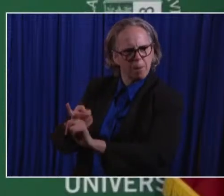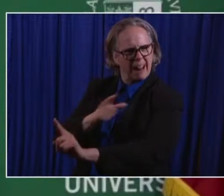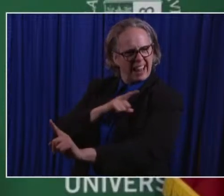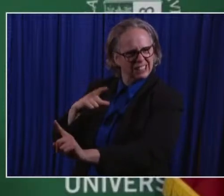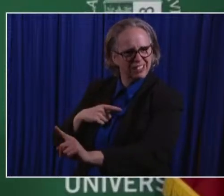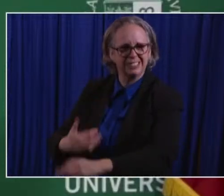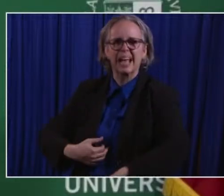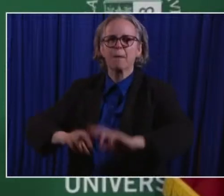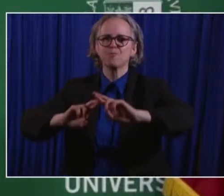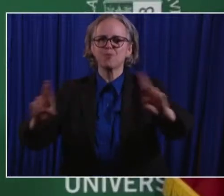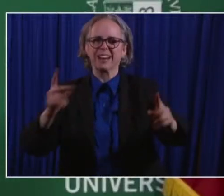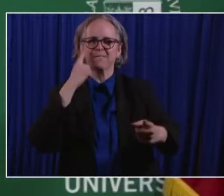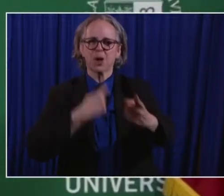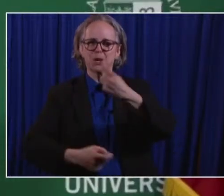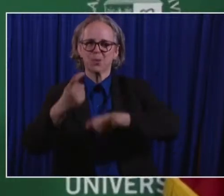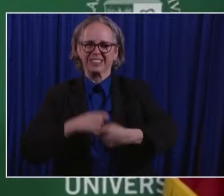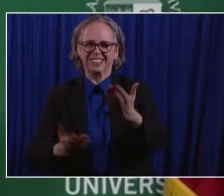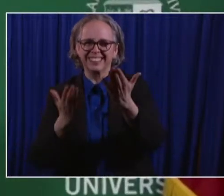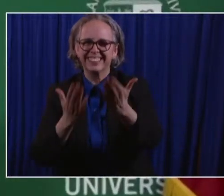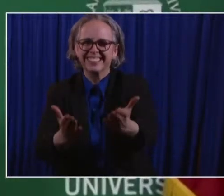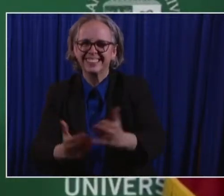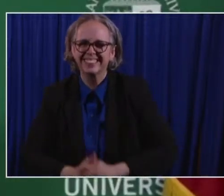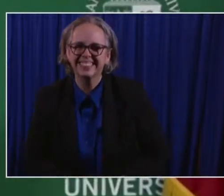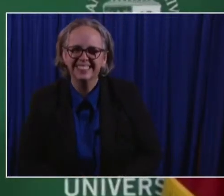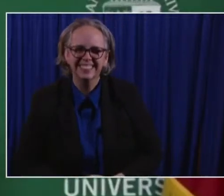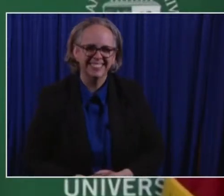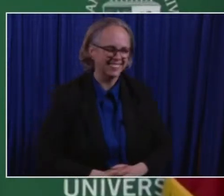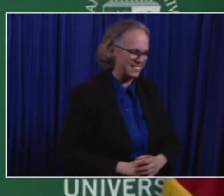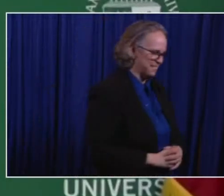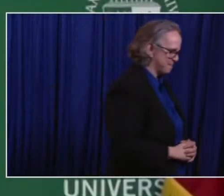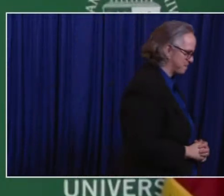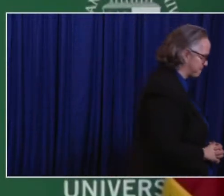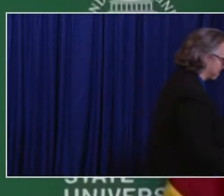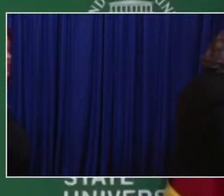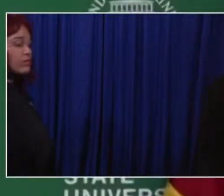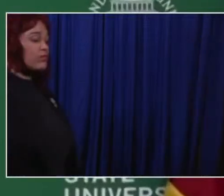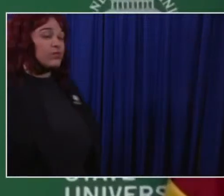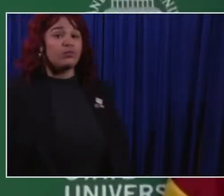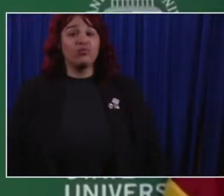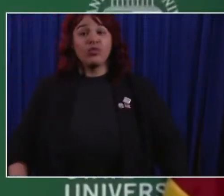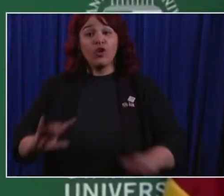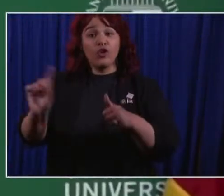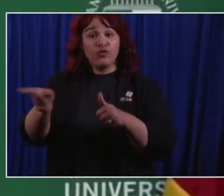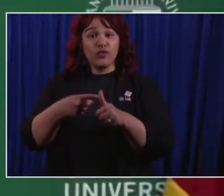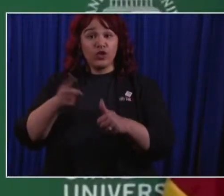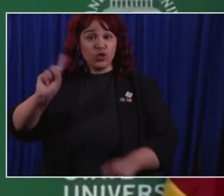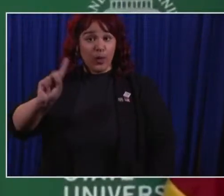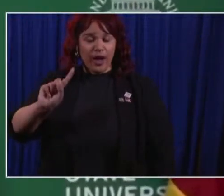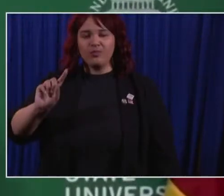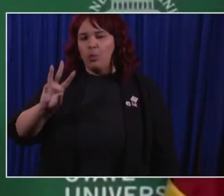questions. Governor, first question today is from the Wolstein Center, and it's from Maya Belay at WJW.